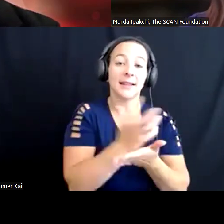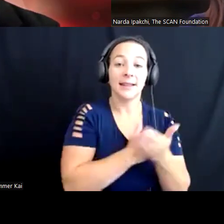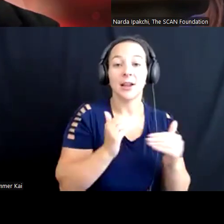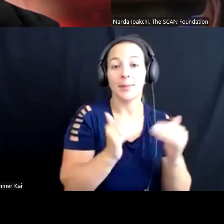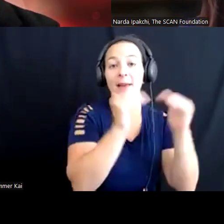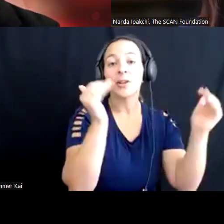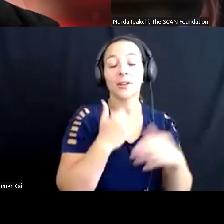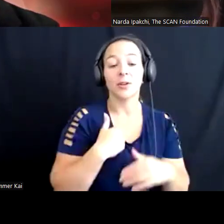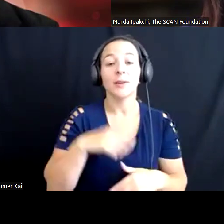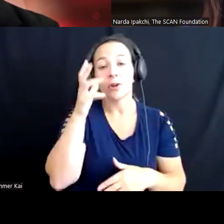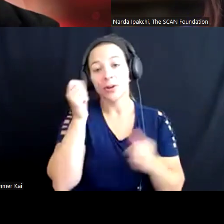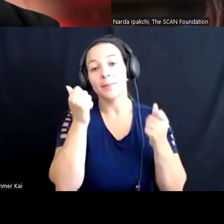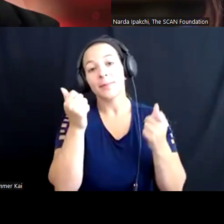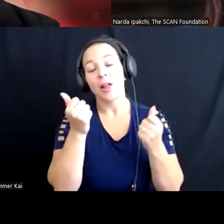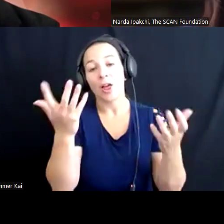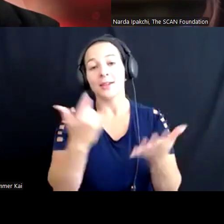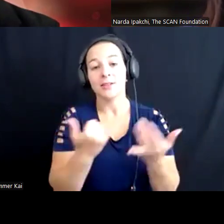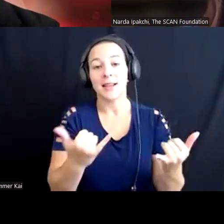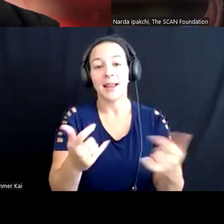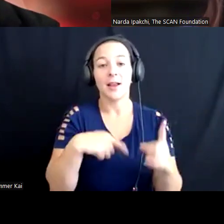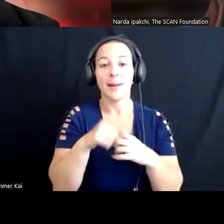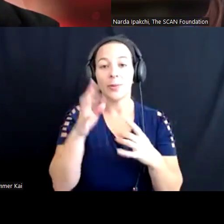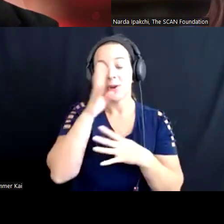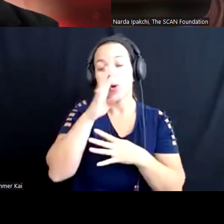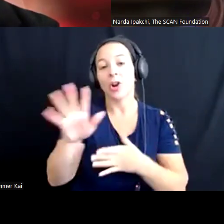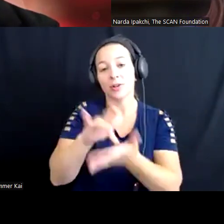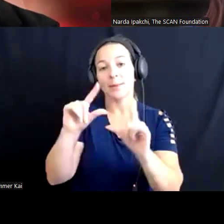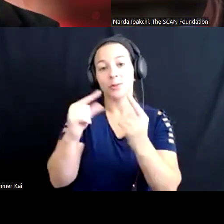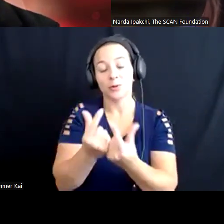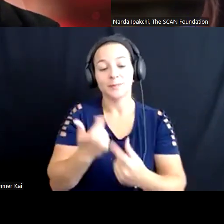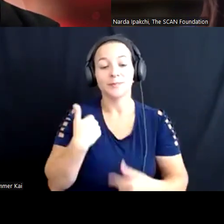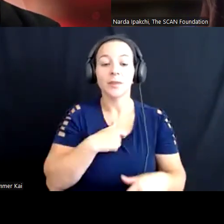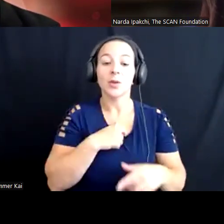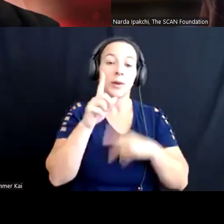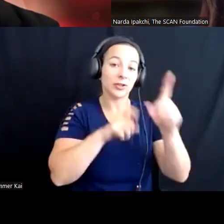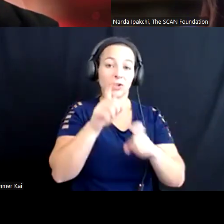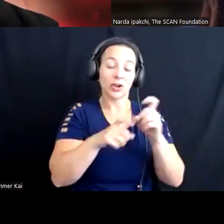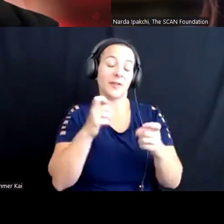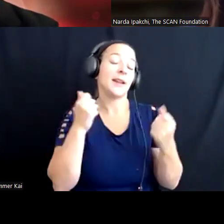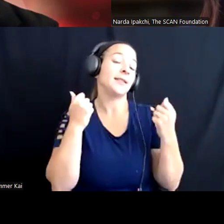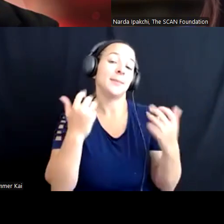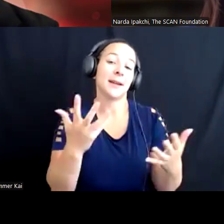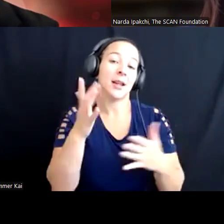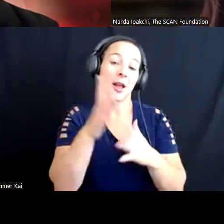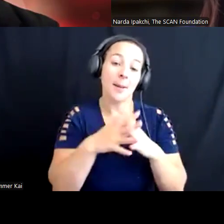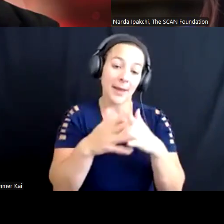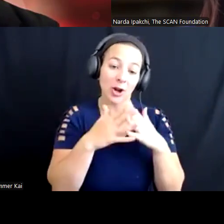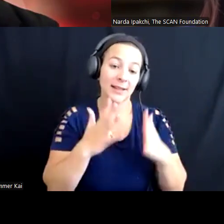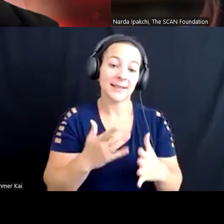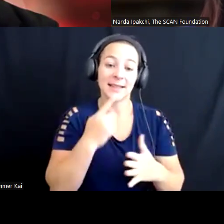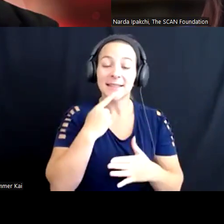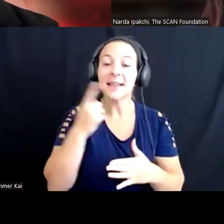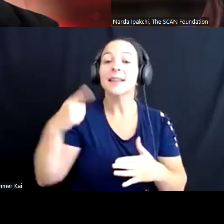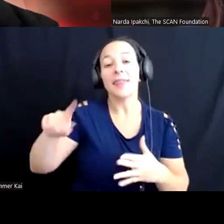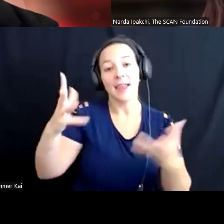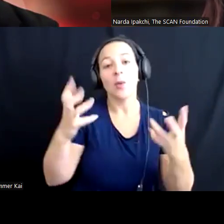today, the overlooked middle. Year after year, when we survey older Americans, they tell us in overwhelming numbers that they want to age in their homes